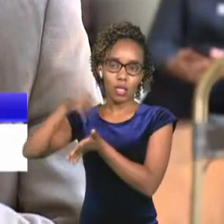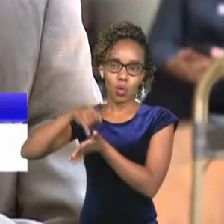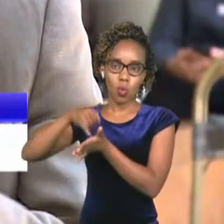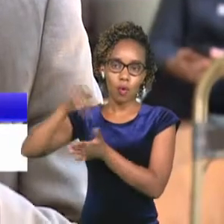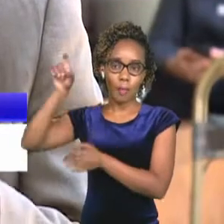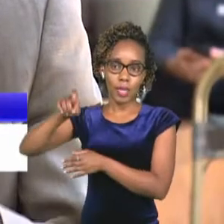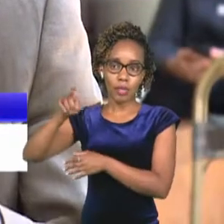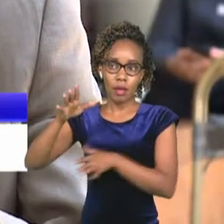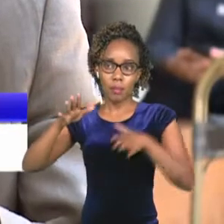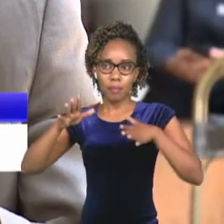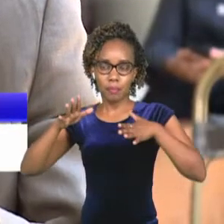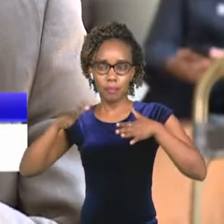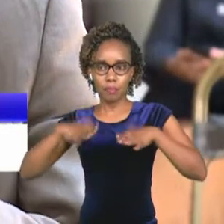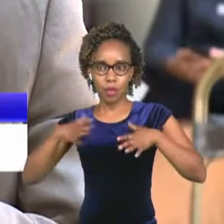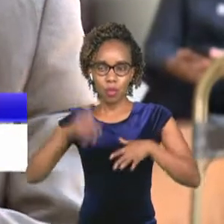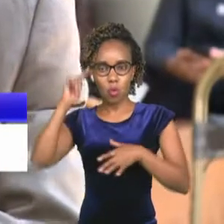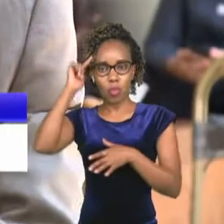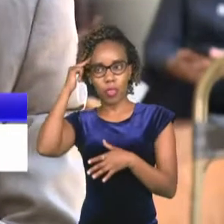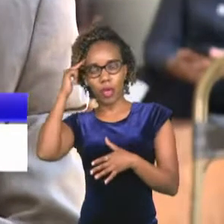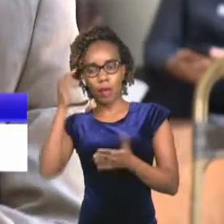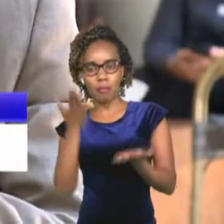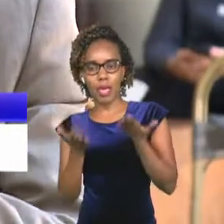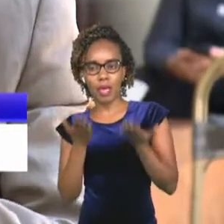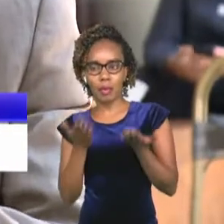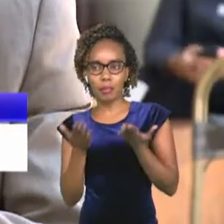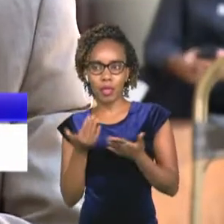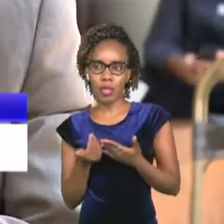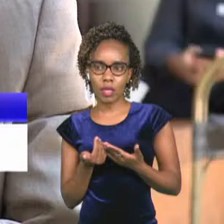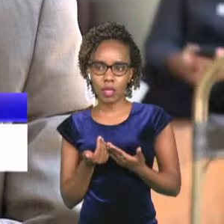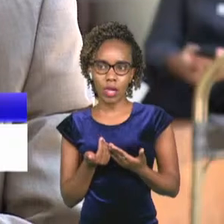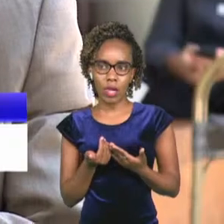so that people don't look at it like an exclusive,